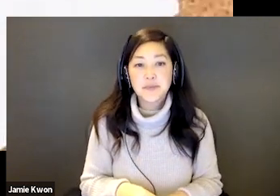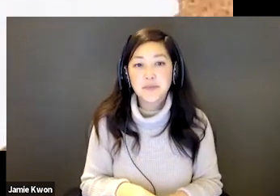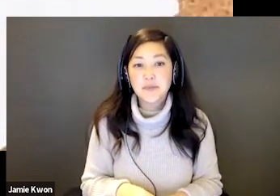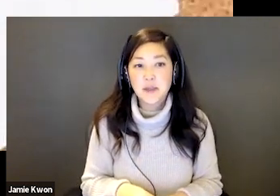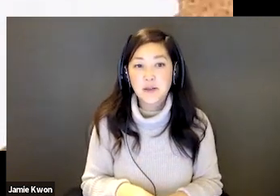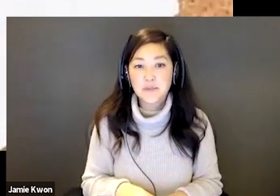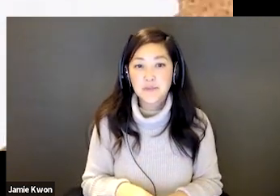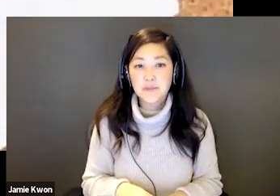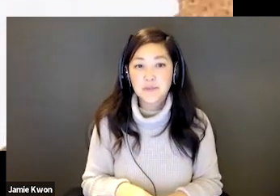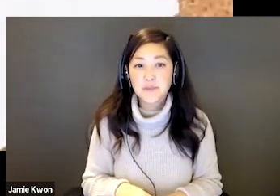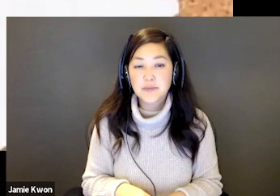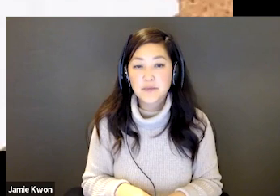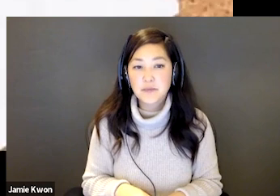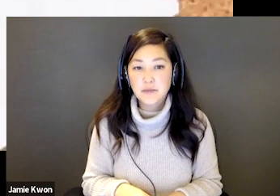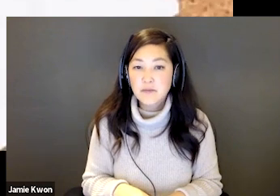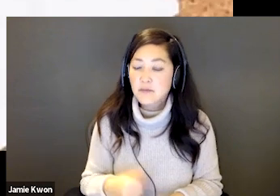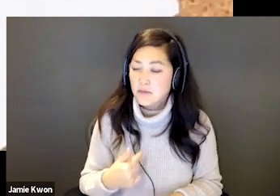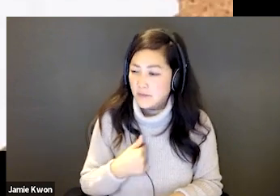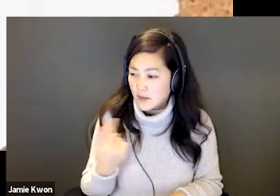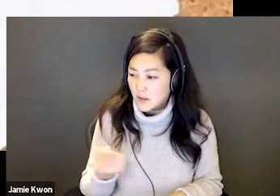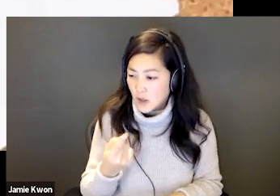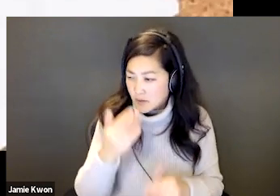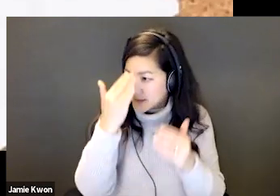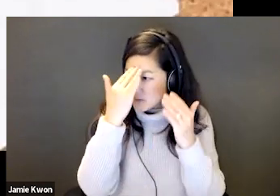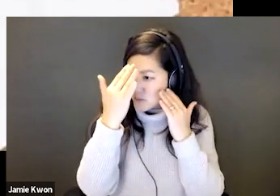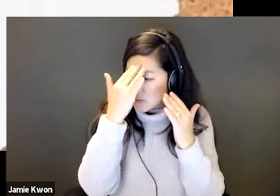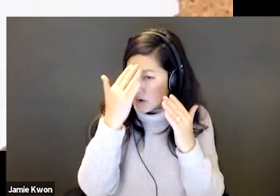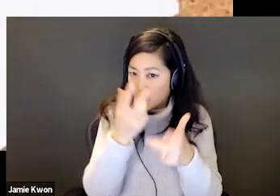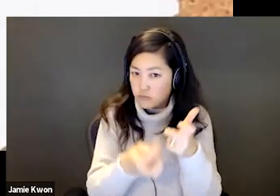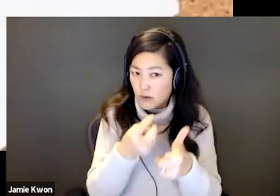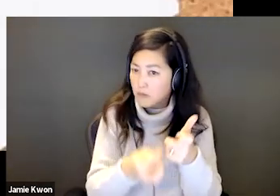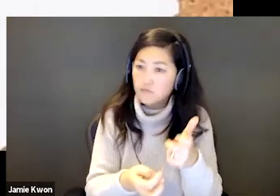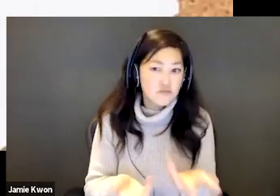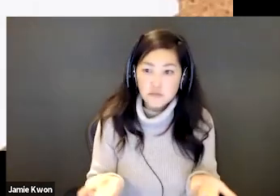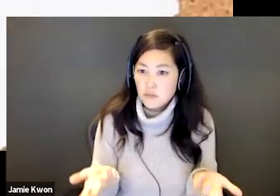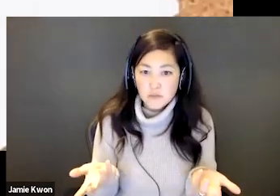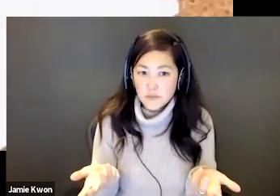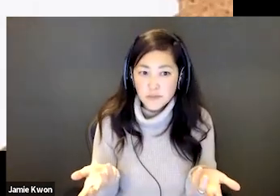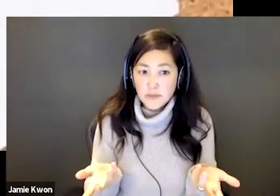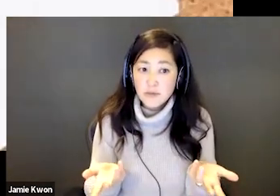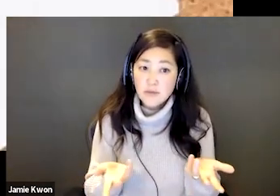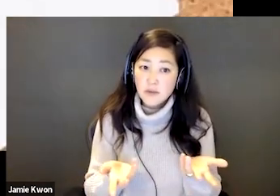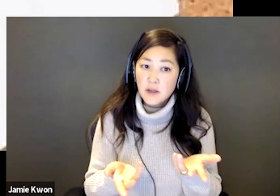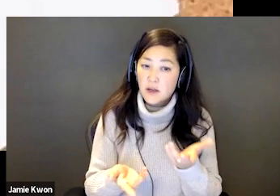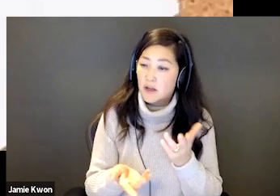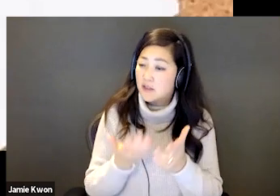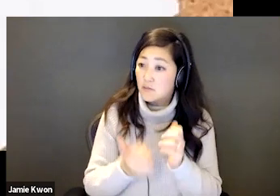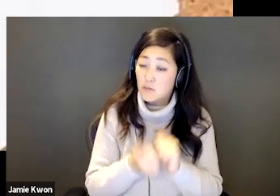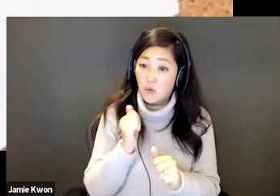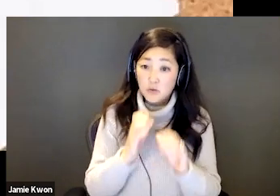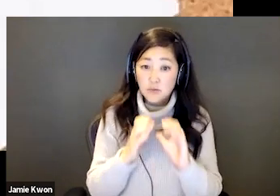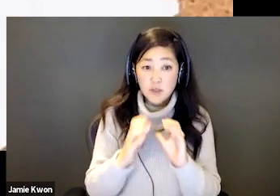And I wasn't always aware when there were problems. Most communication is